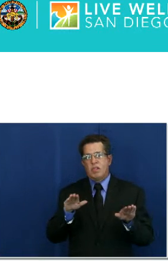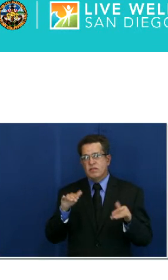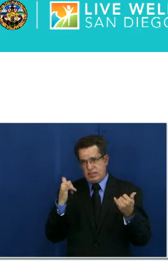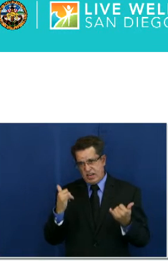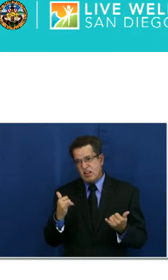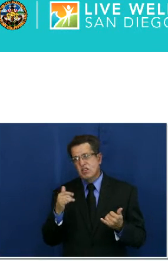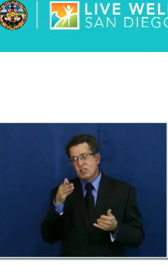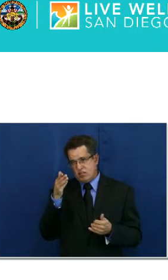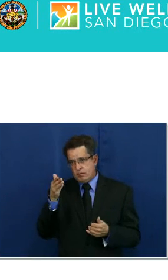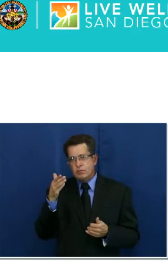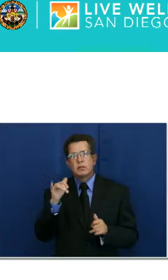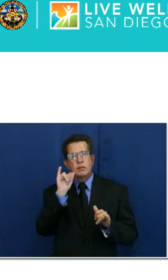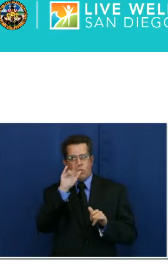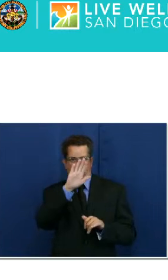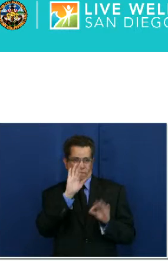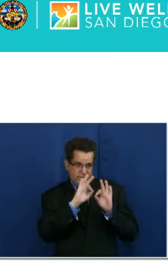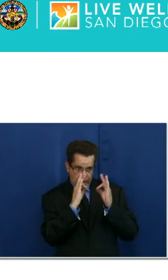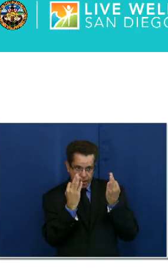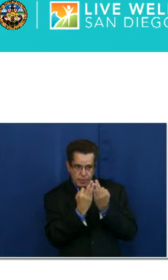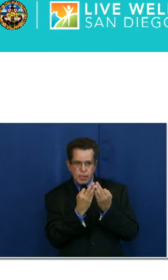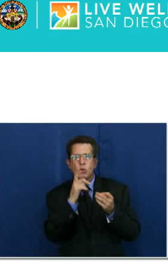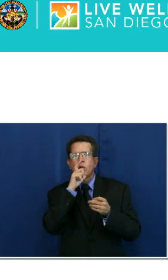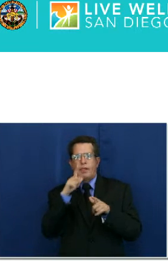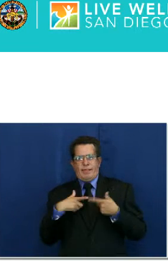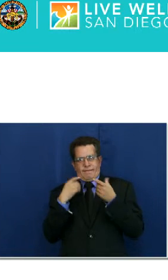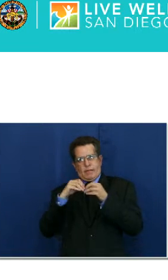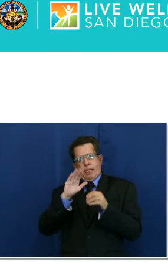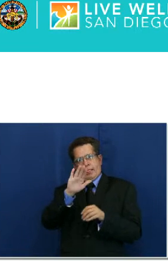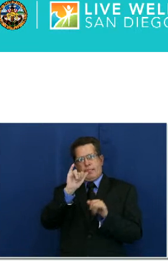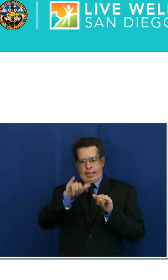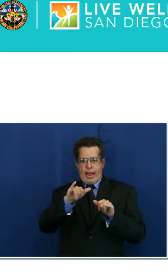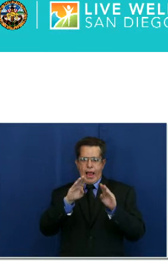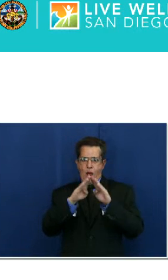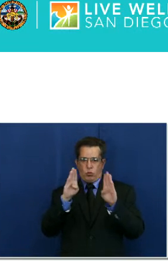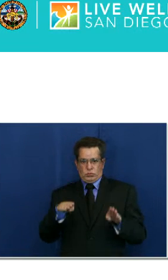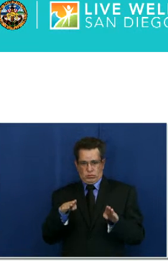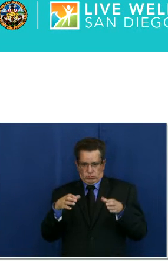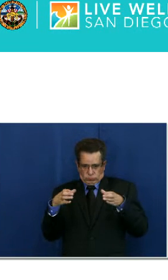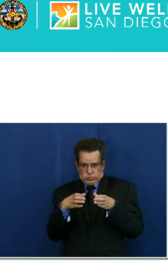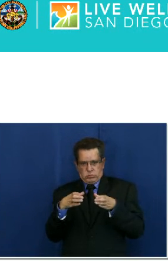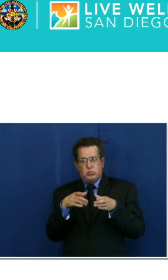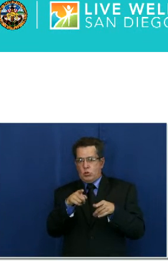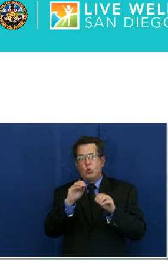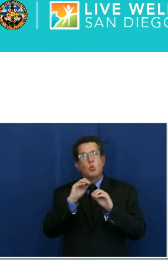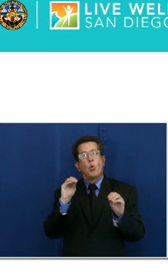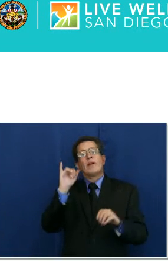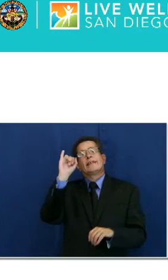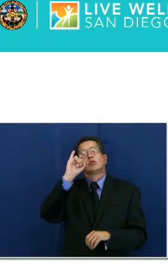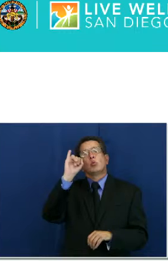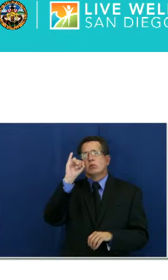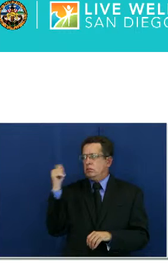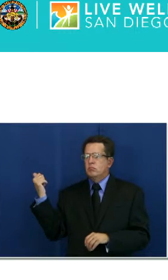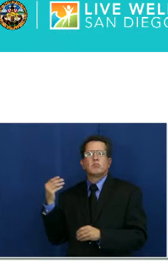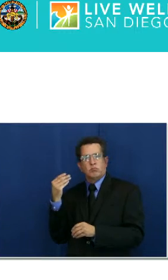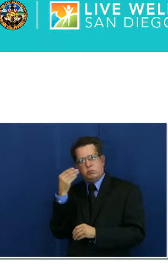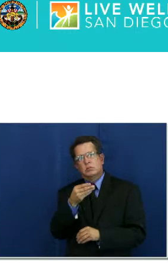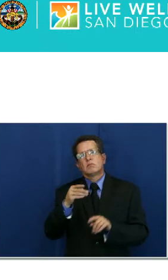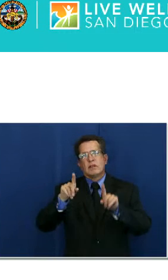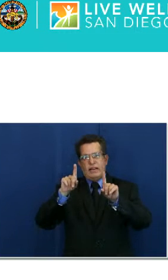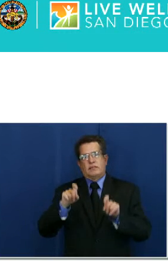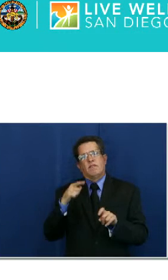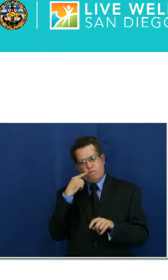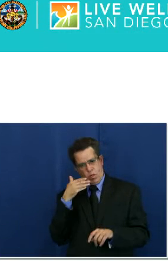includes the family members and households of that child, even if they are uninsured. We will provide that test for